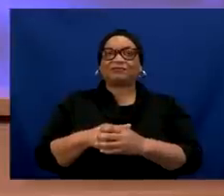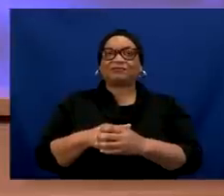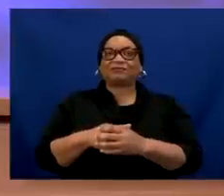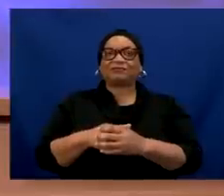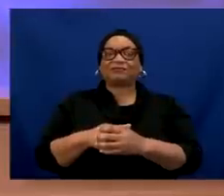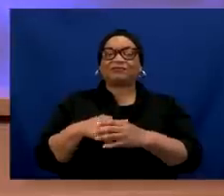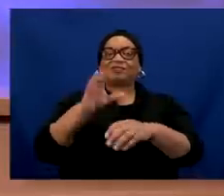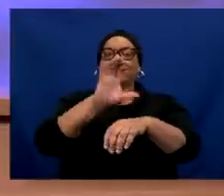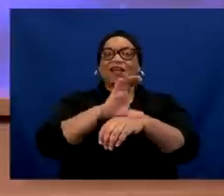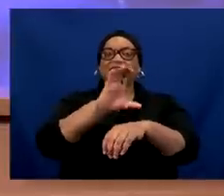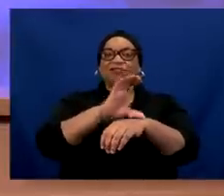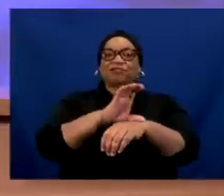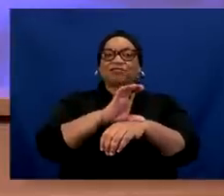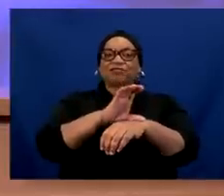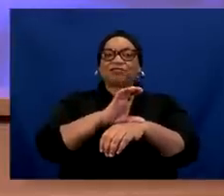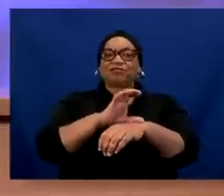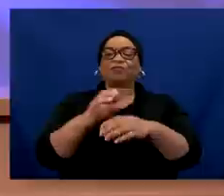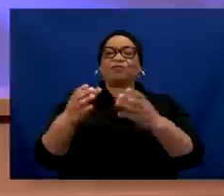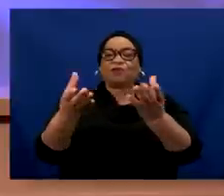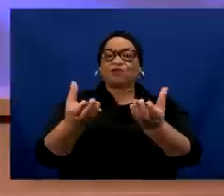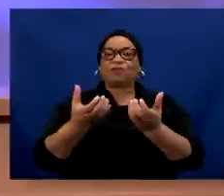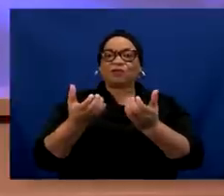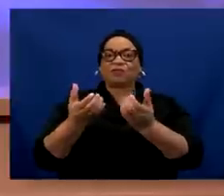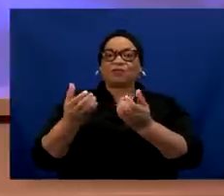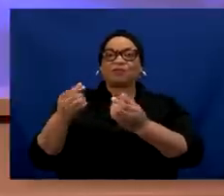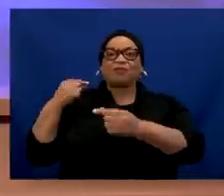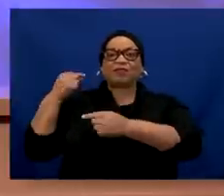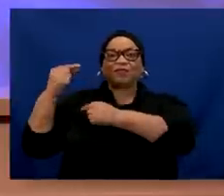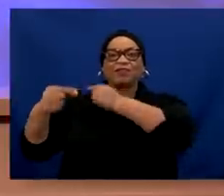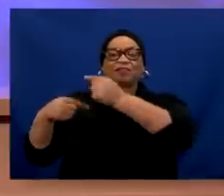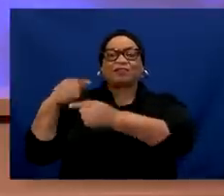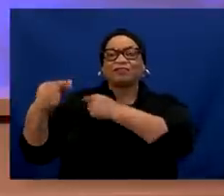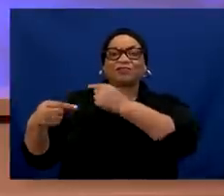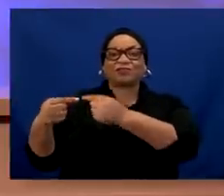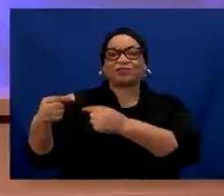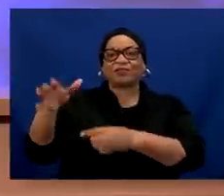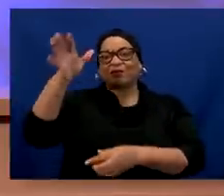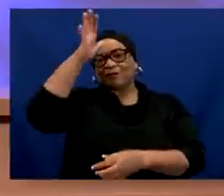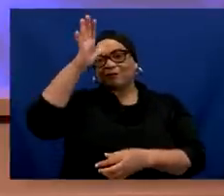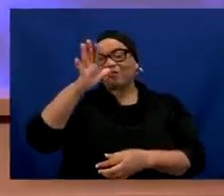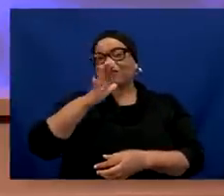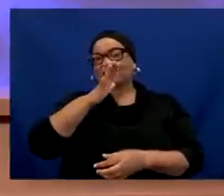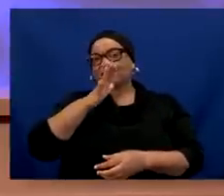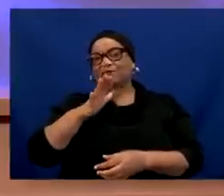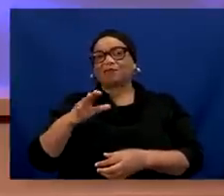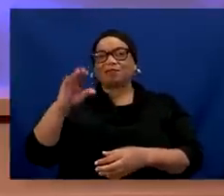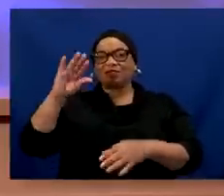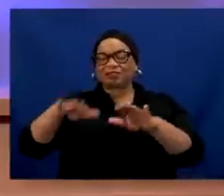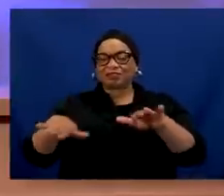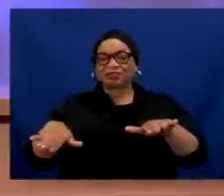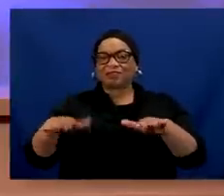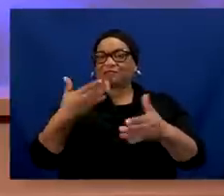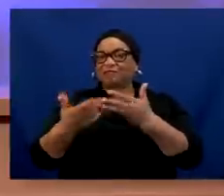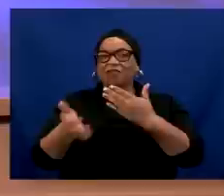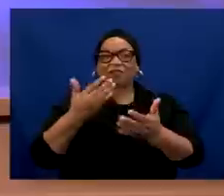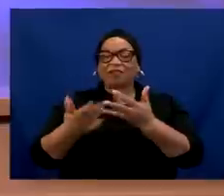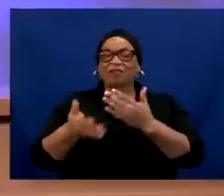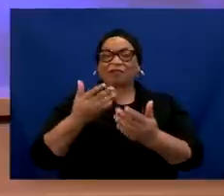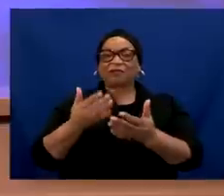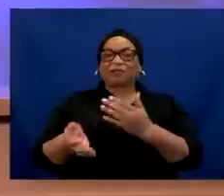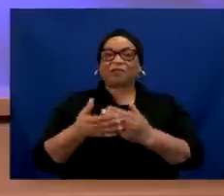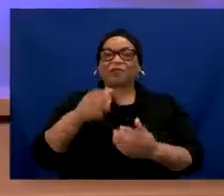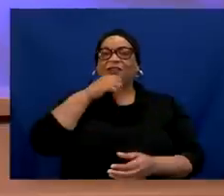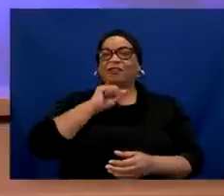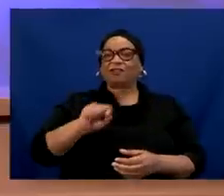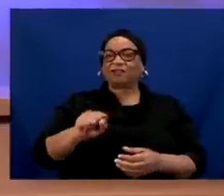Our church is intentionally intergenerational. So man, woman, or child, whatever your stage or age of life may be, I want you to come toward us even